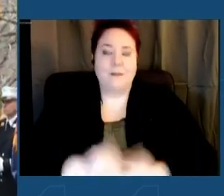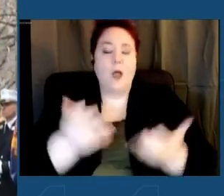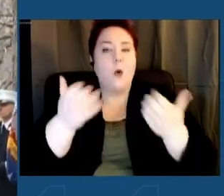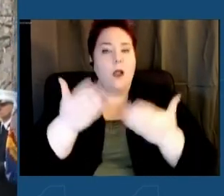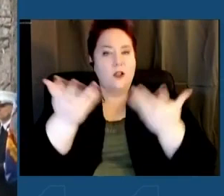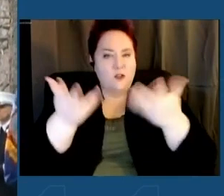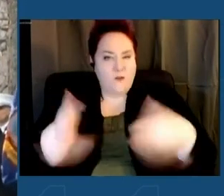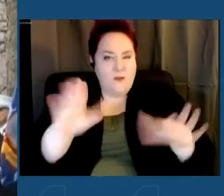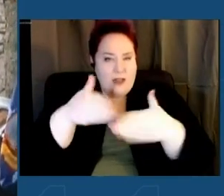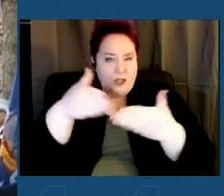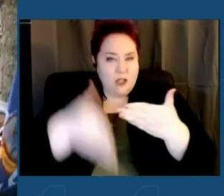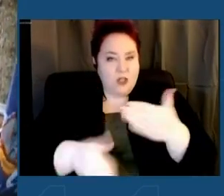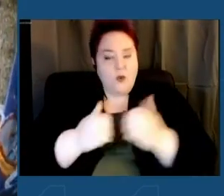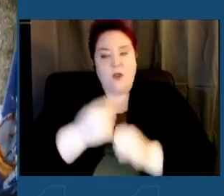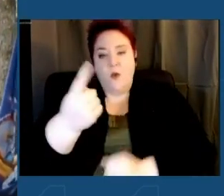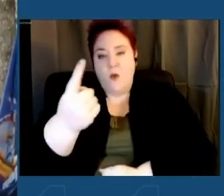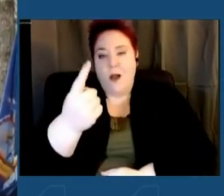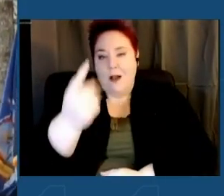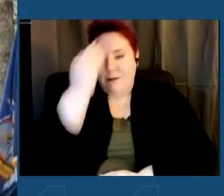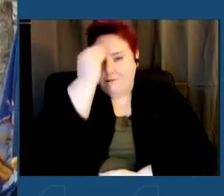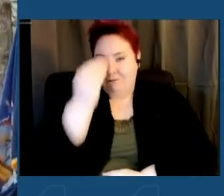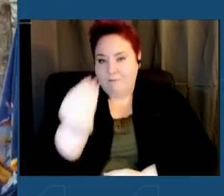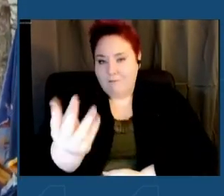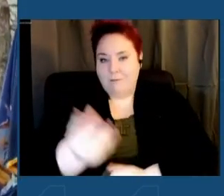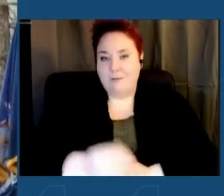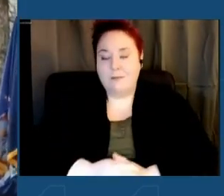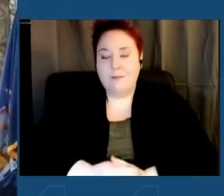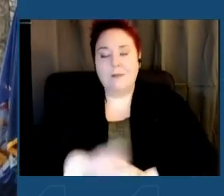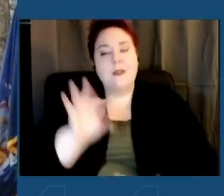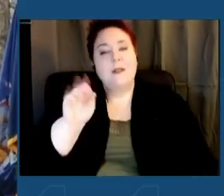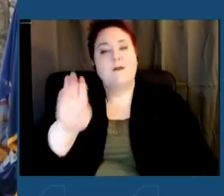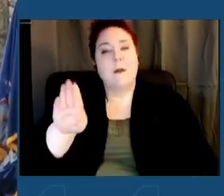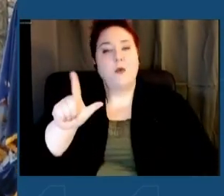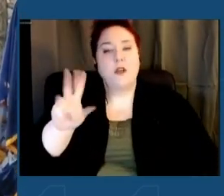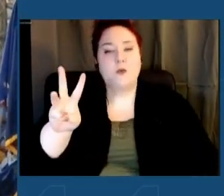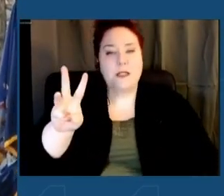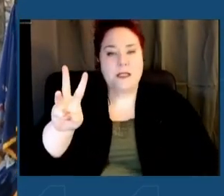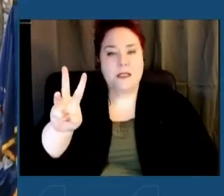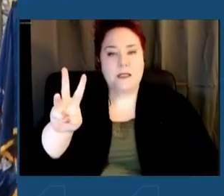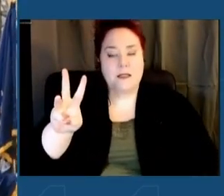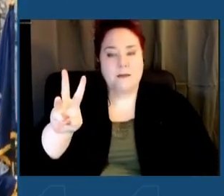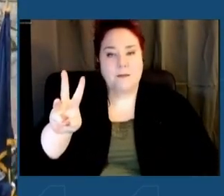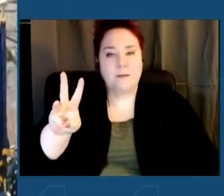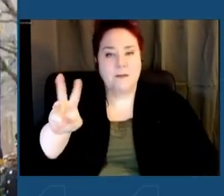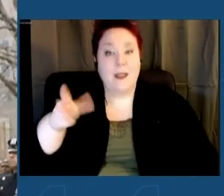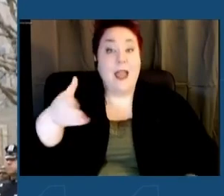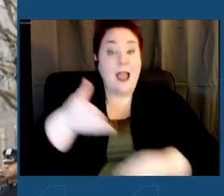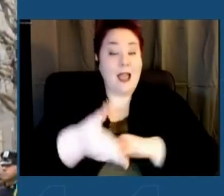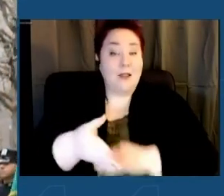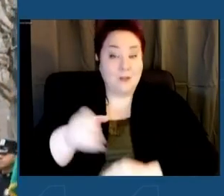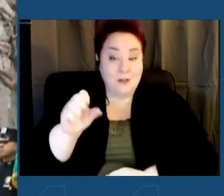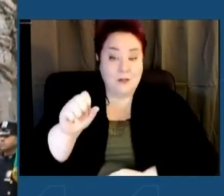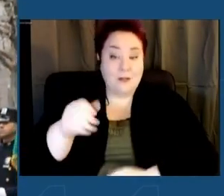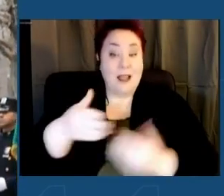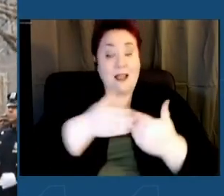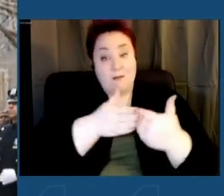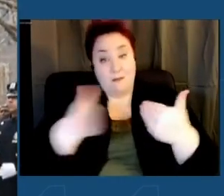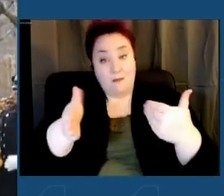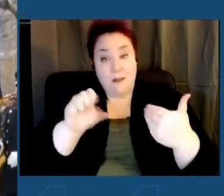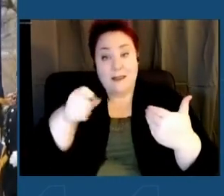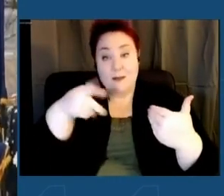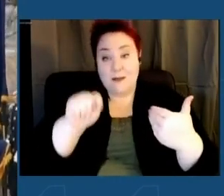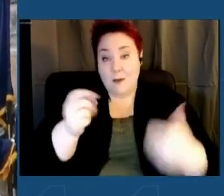thought. On February 26th, after September 11th, after the Wall